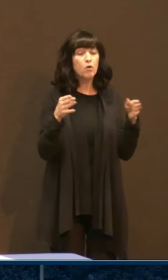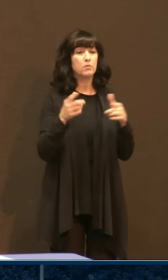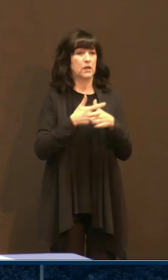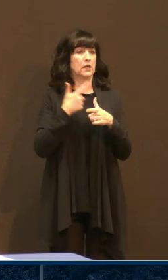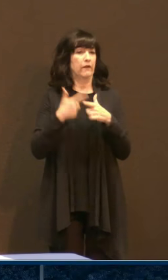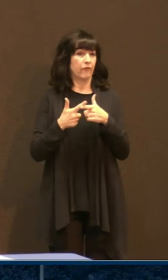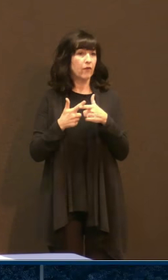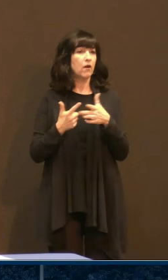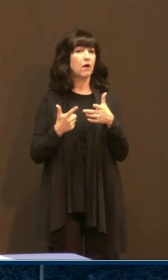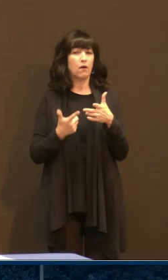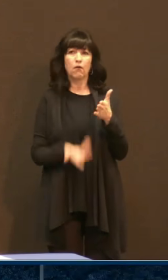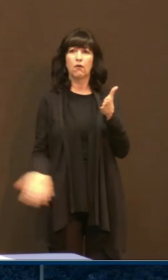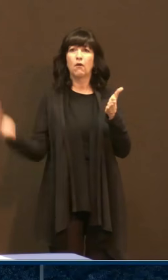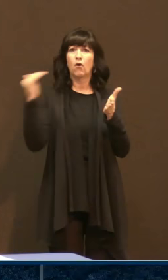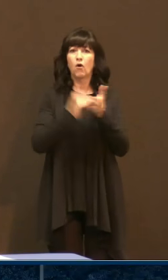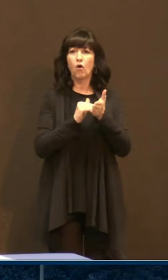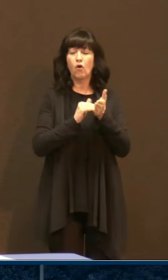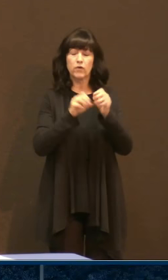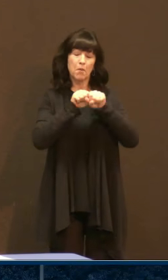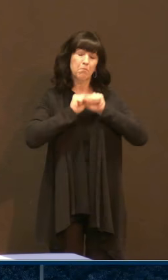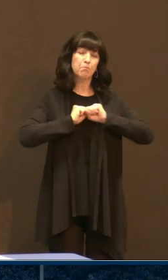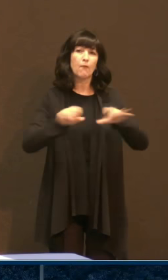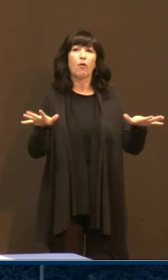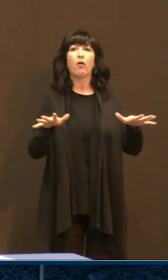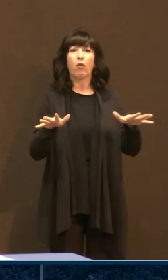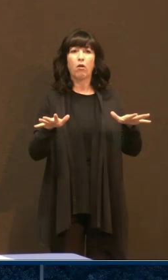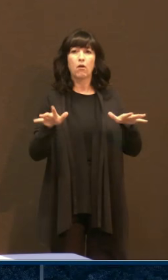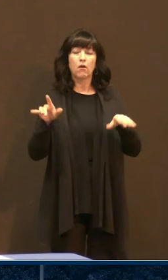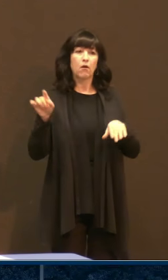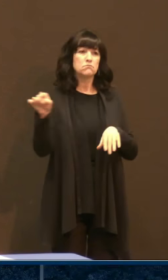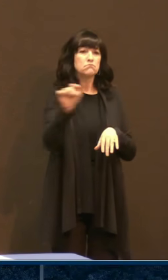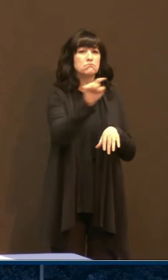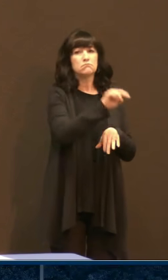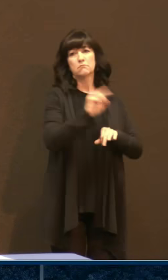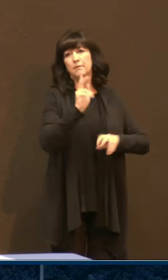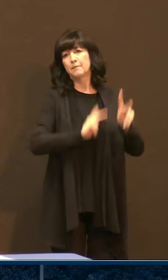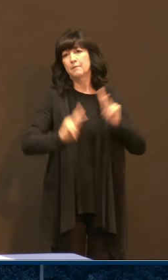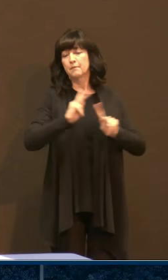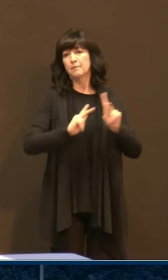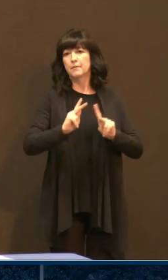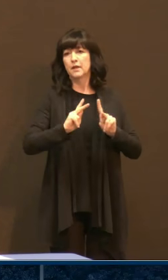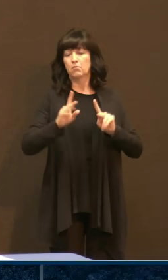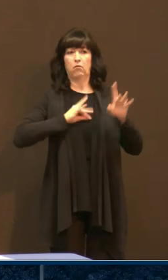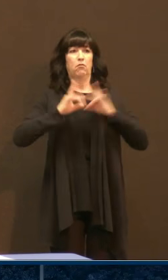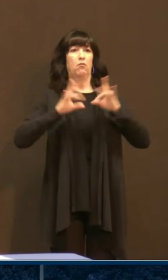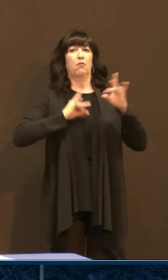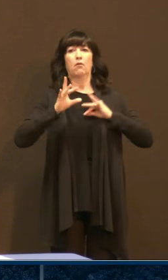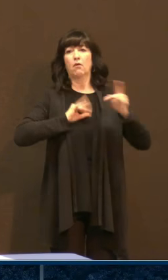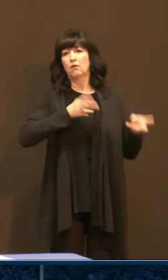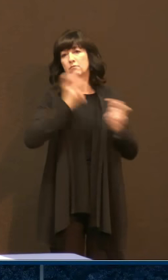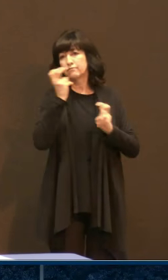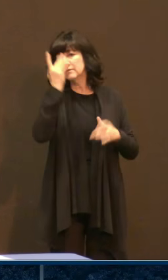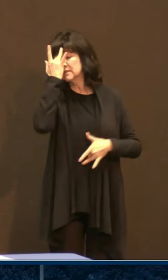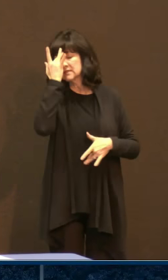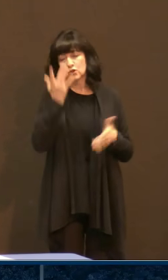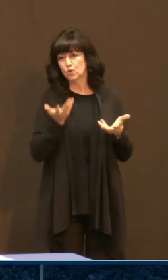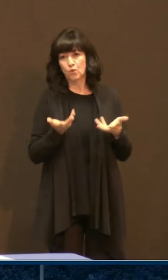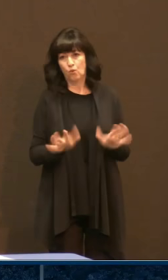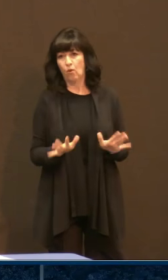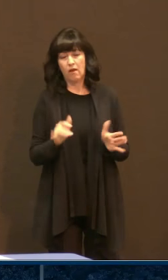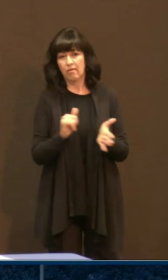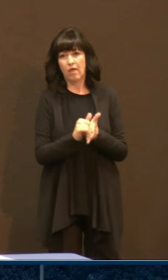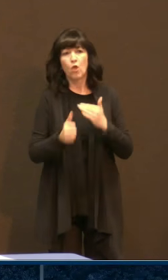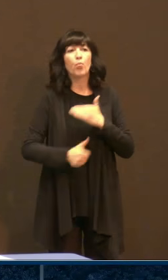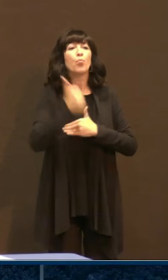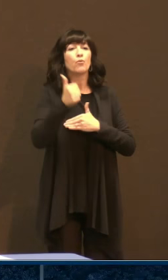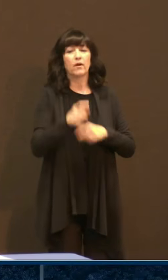as a rebound, the virus coming back and threatening our population again. It's just